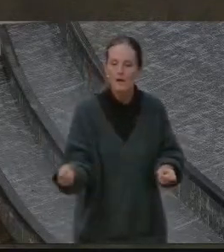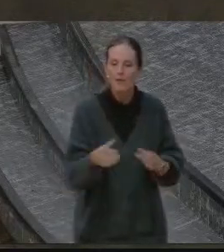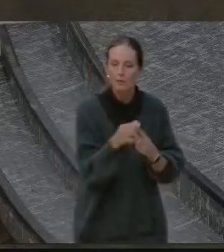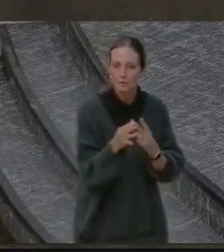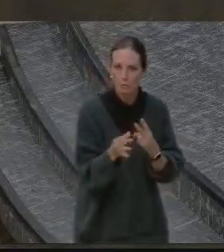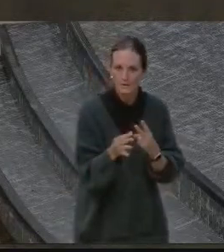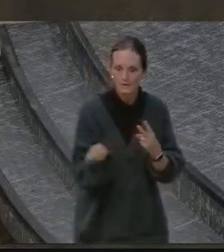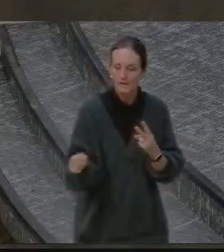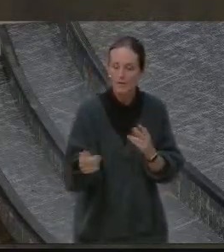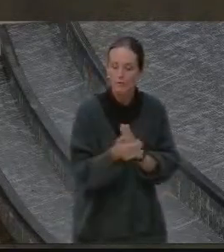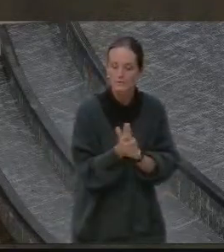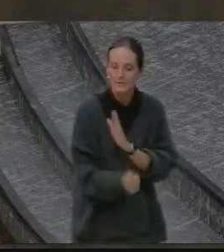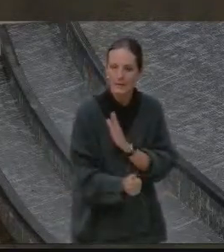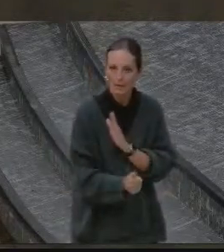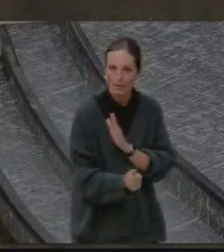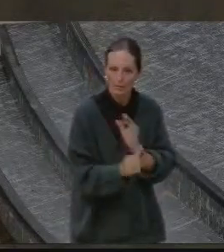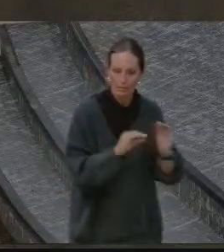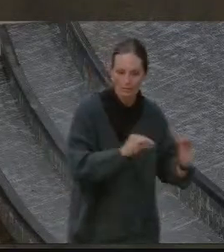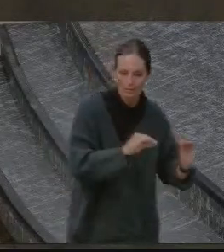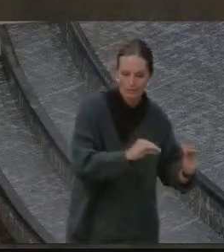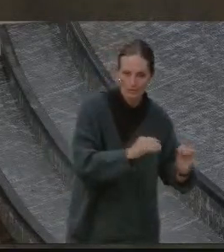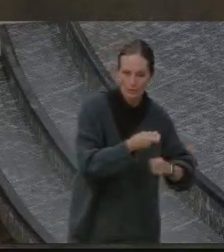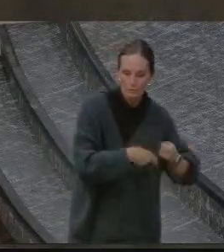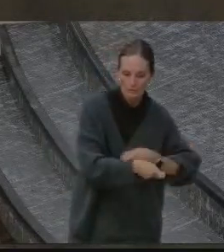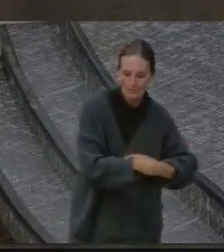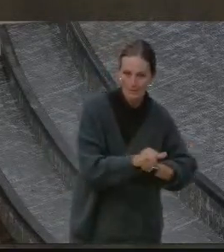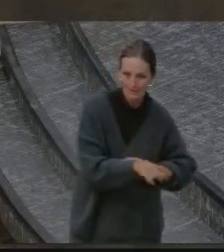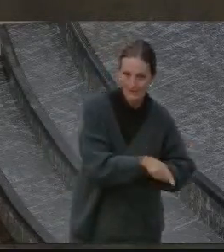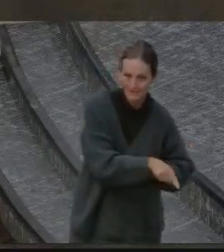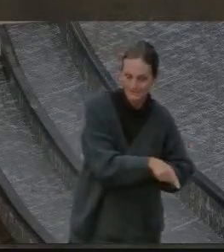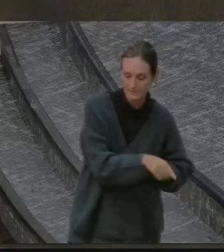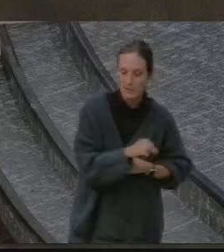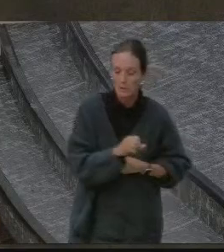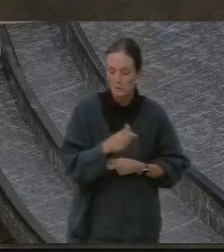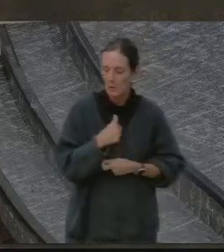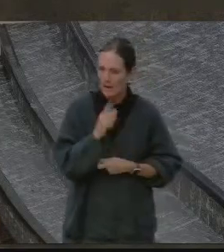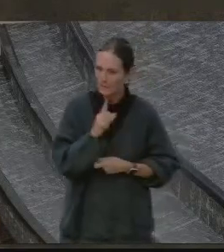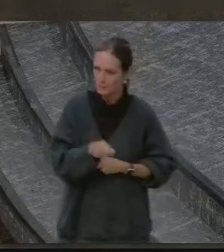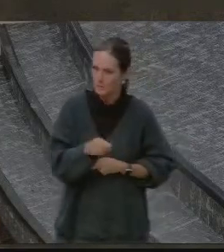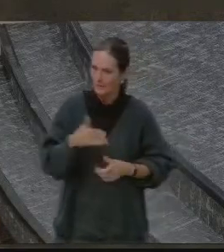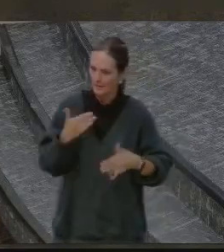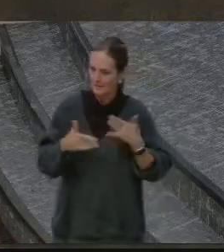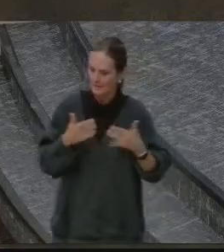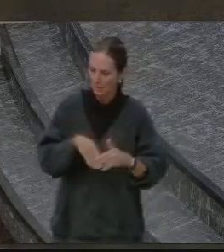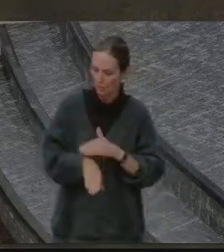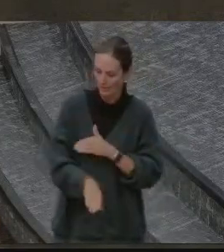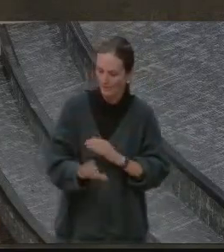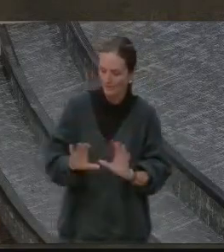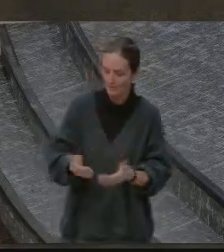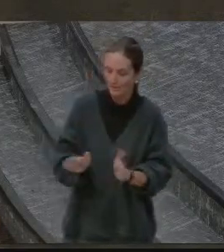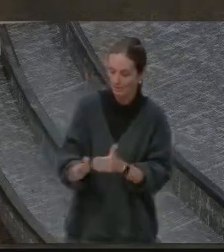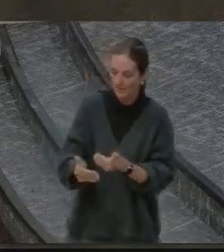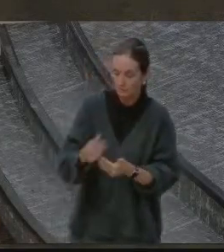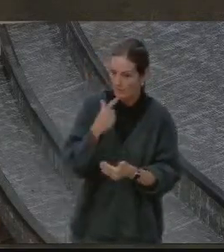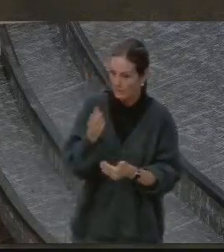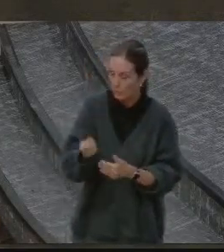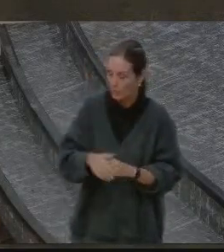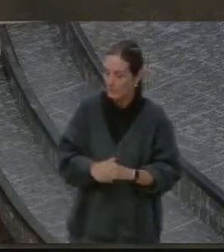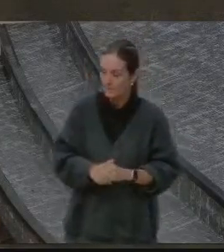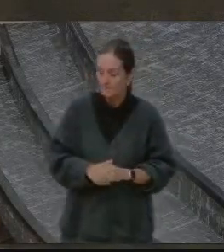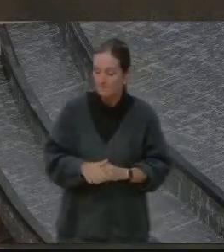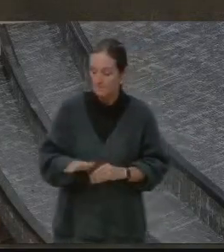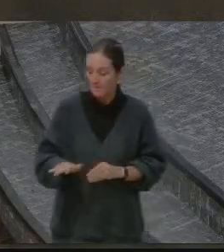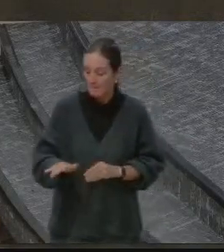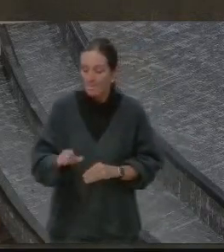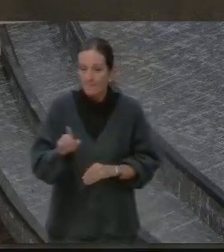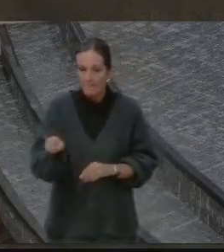another skill to replace that with. And so I was really excited when I went into that classroom. I told her the only